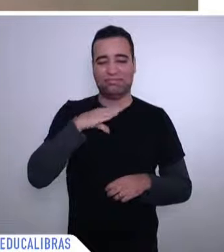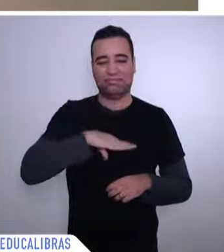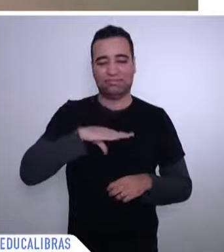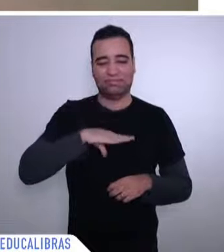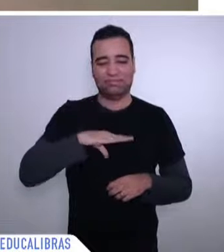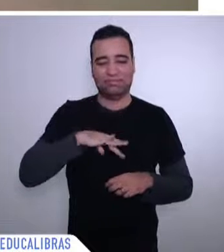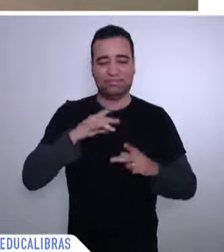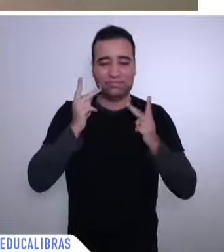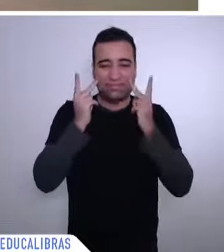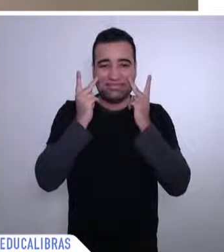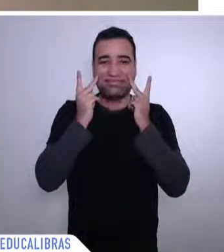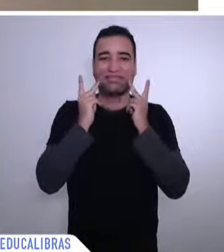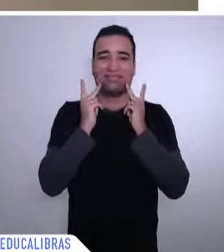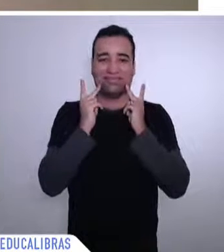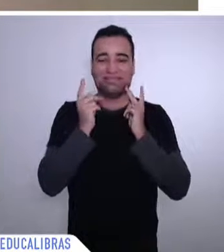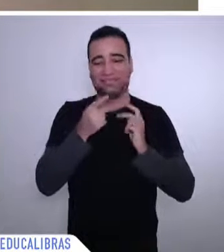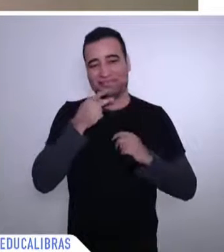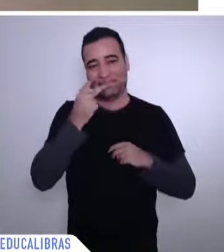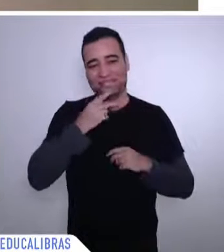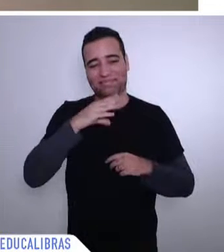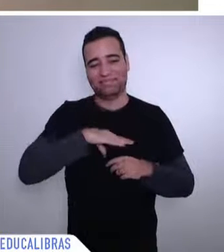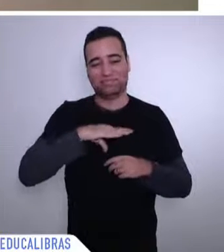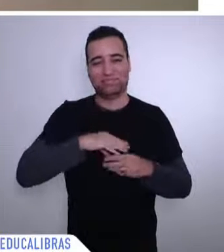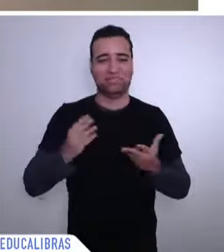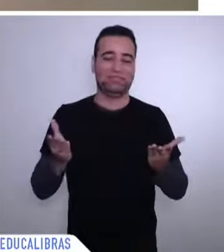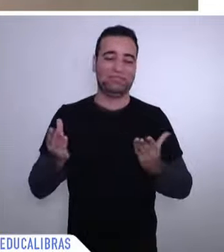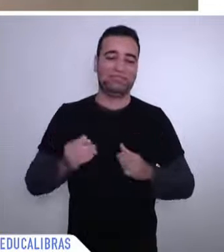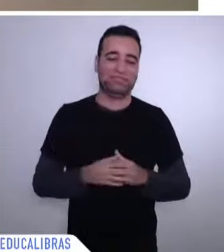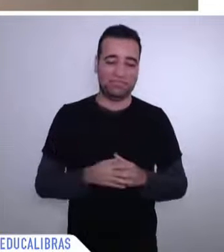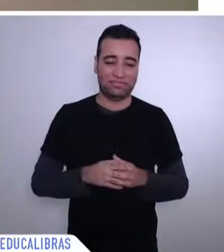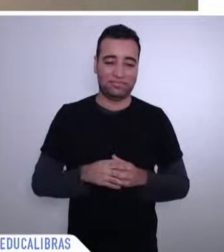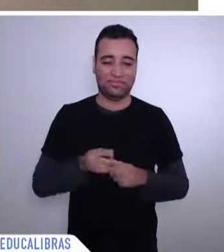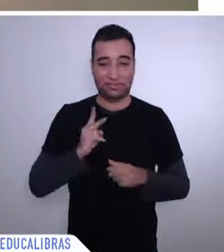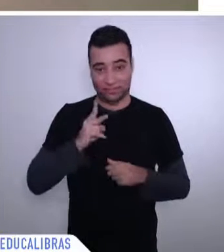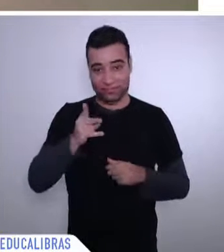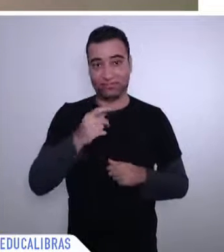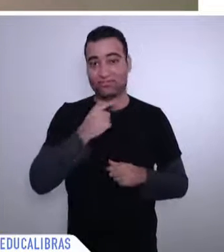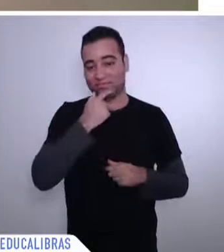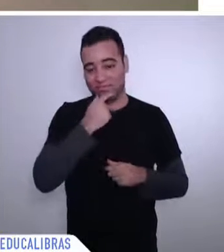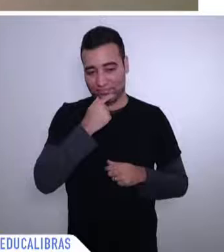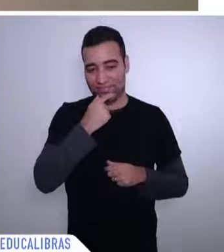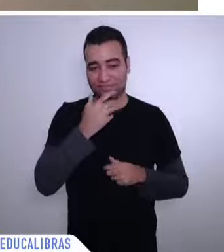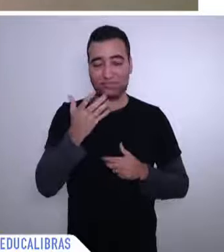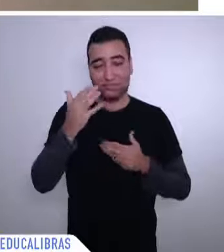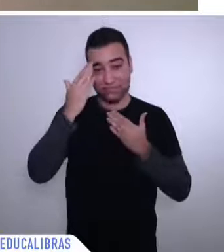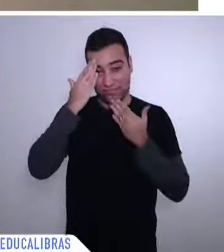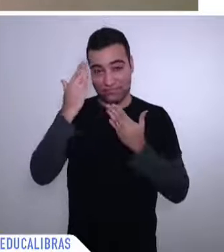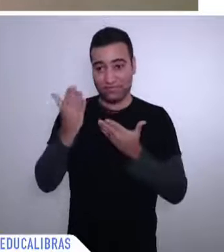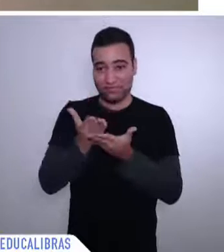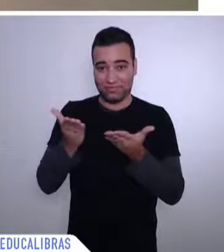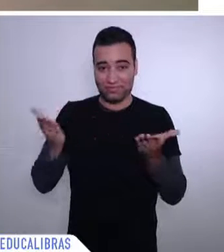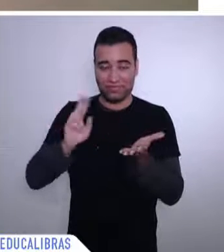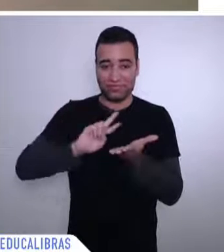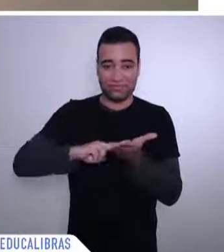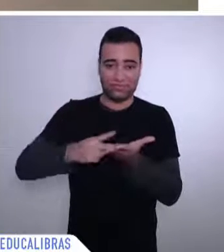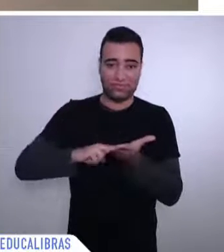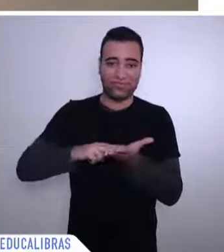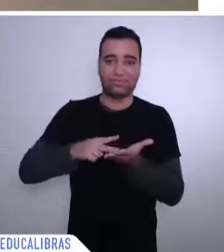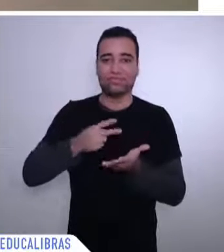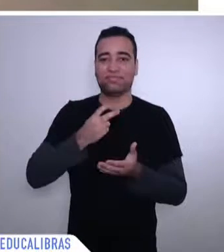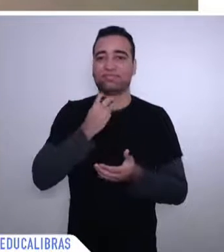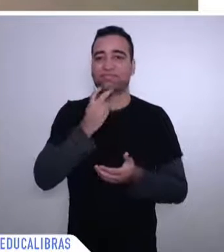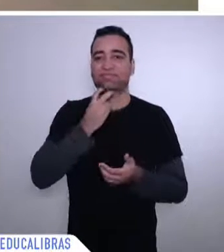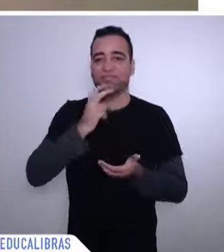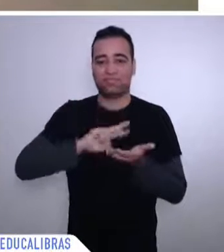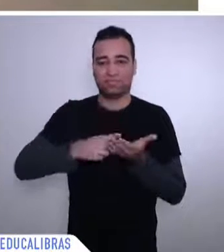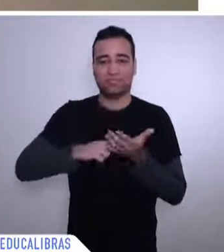continue in English, and I also want to thank the translators who have been doing an excellent job so far. I